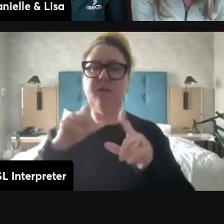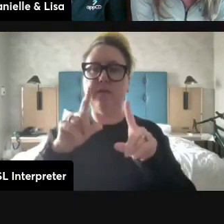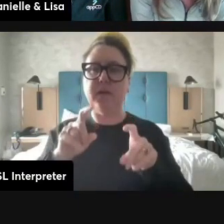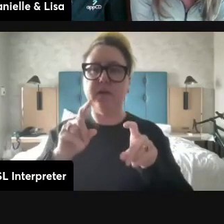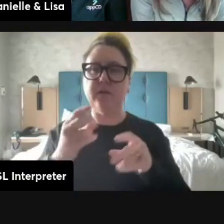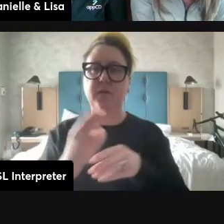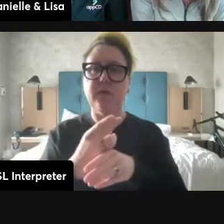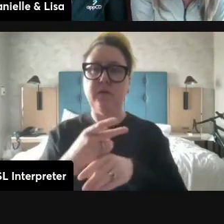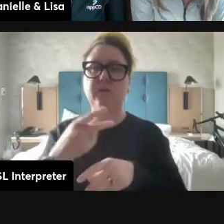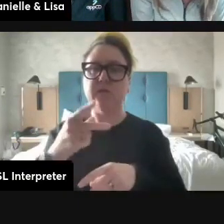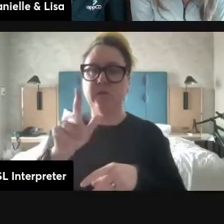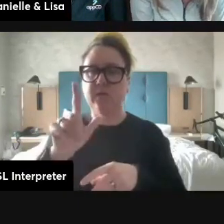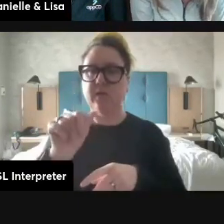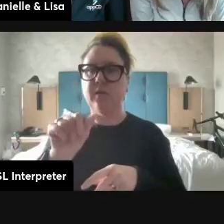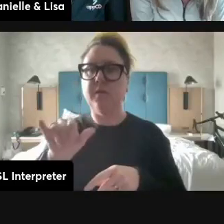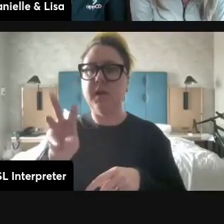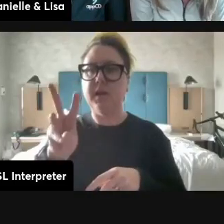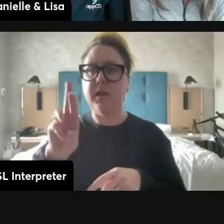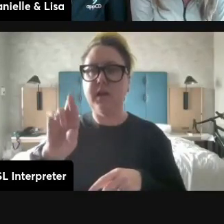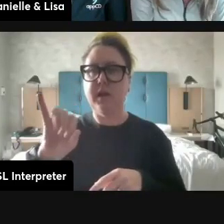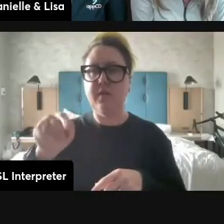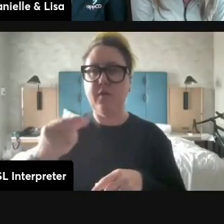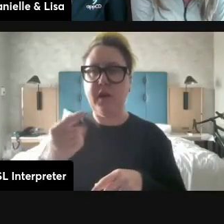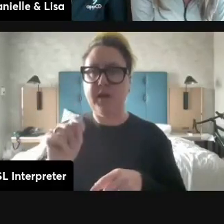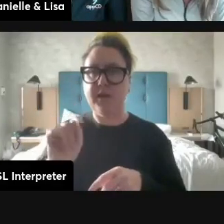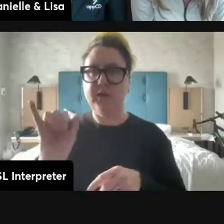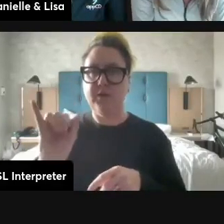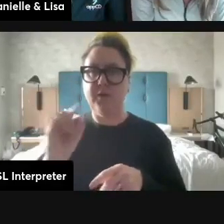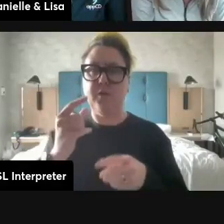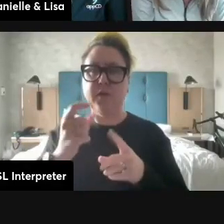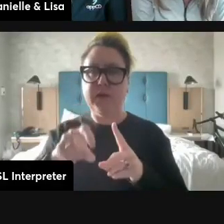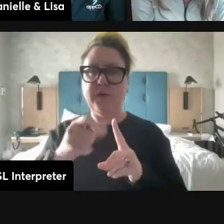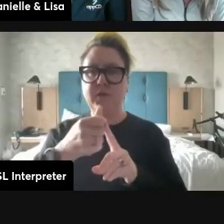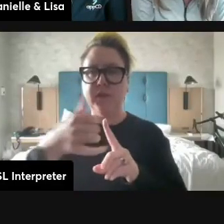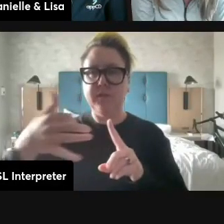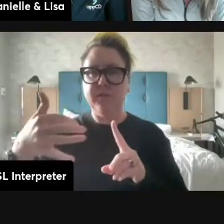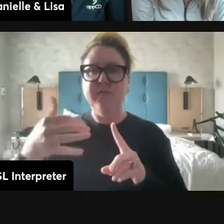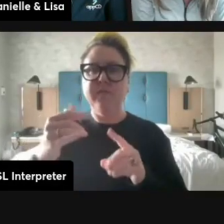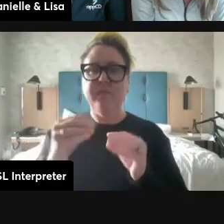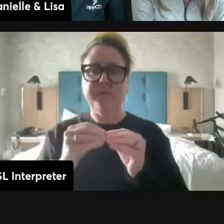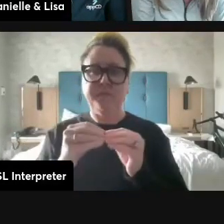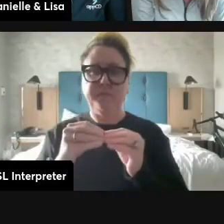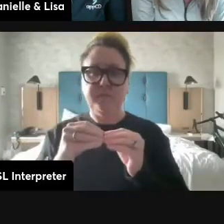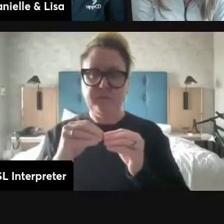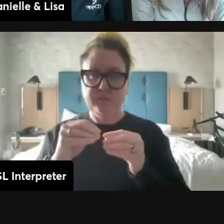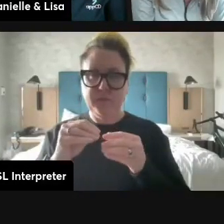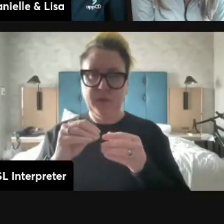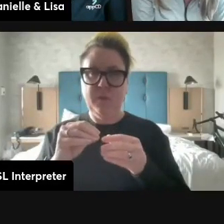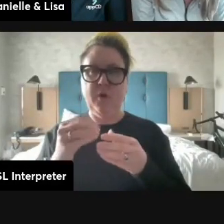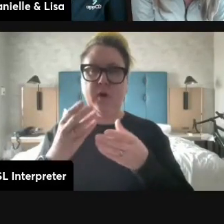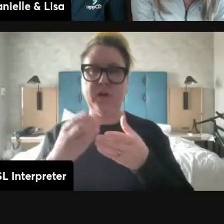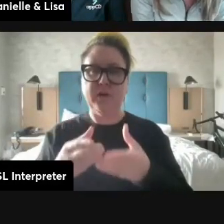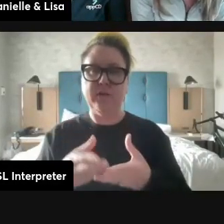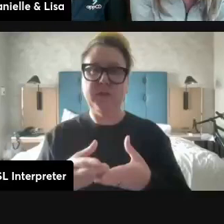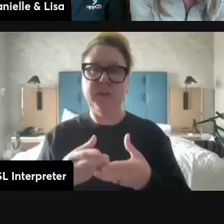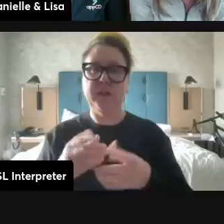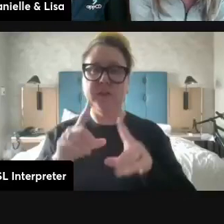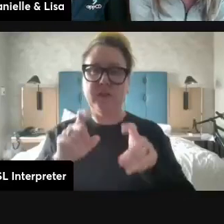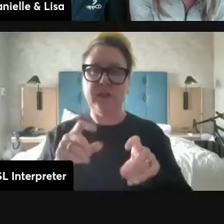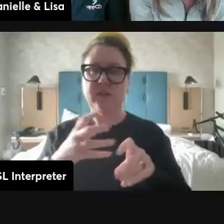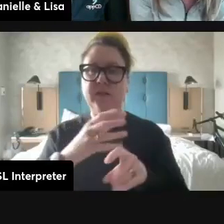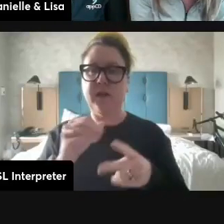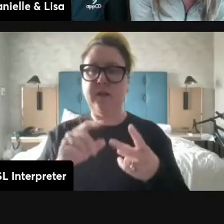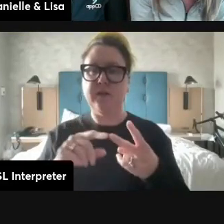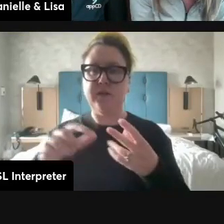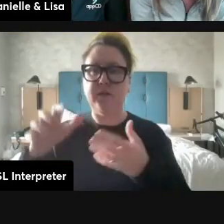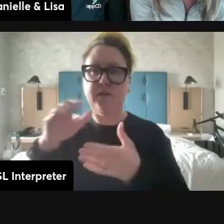Playwright. We're trying to expand that and just go deeper into it and do more of an integration test and smoke test in these ephemeral environments so you